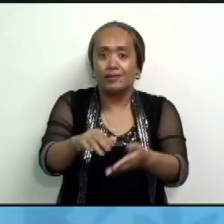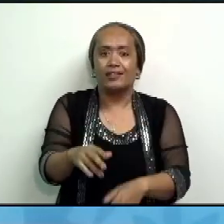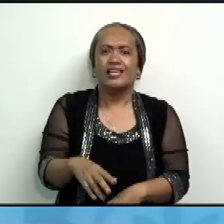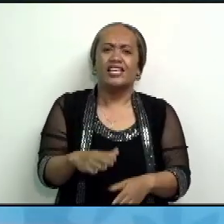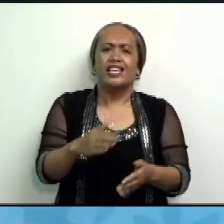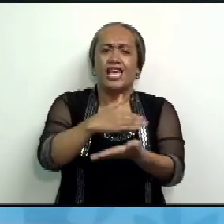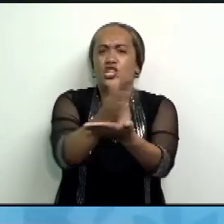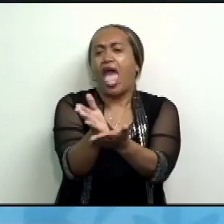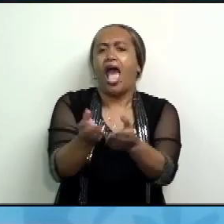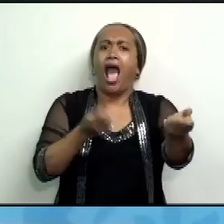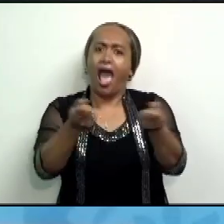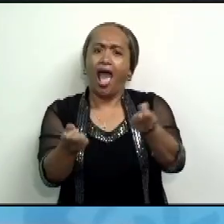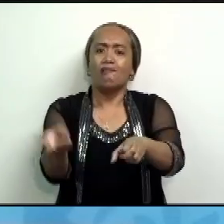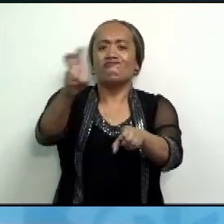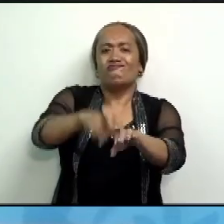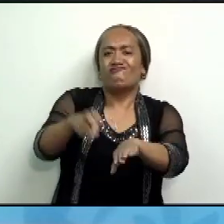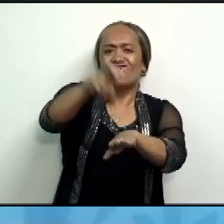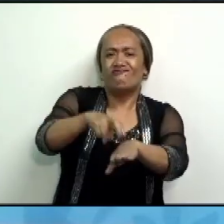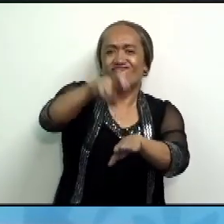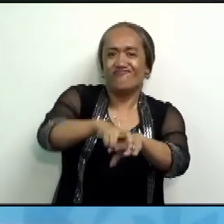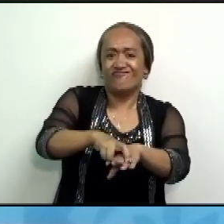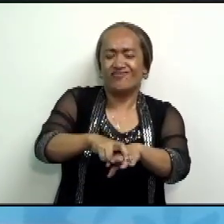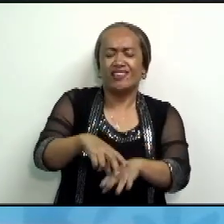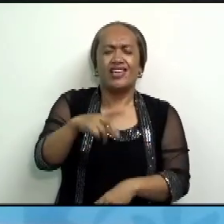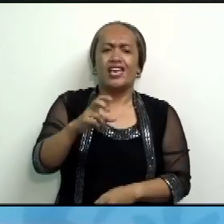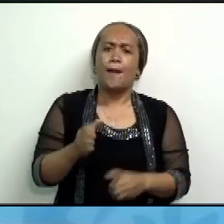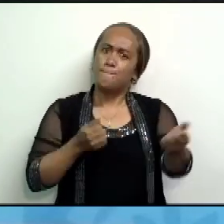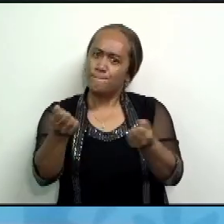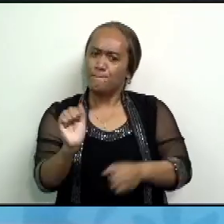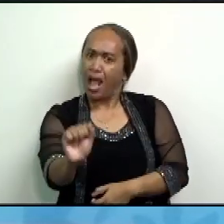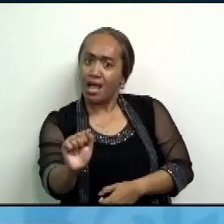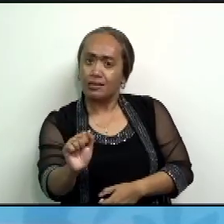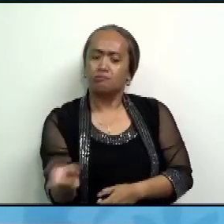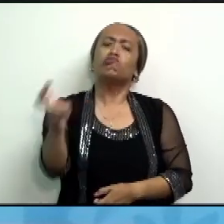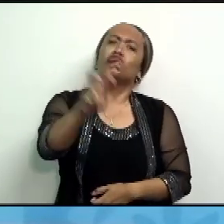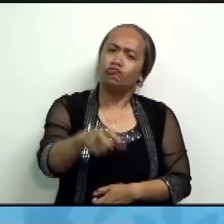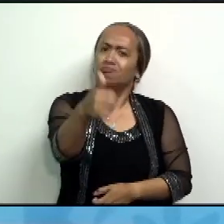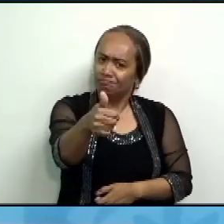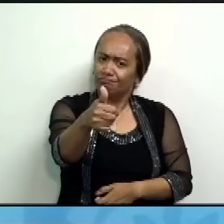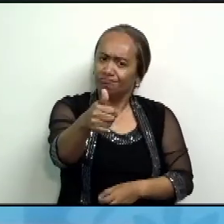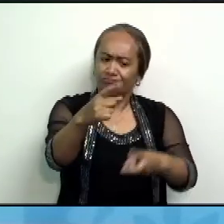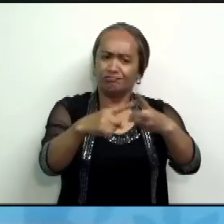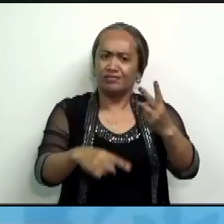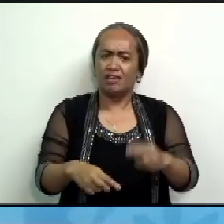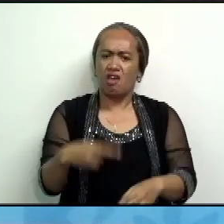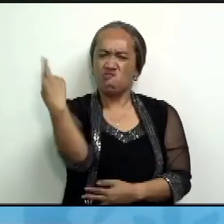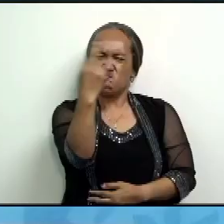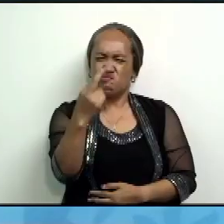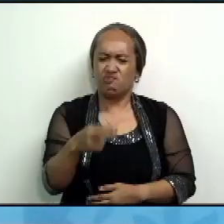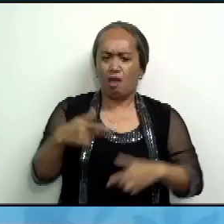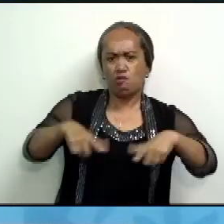Carpooling, 2. Using public transport, 3. Reducing unnecessary